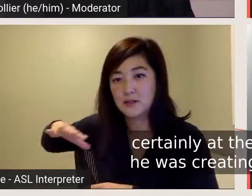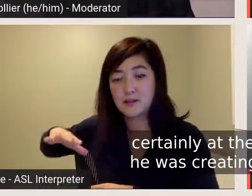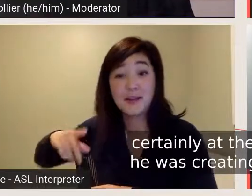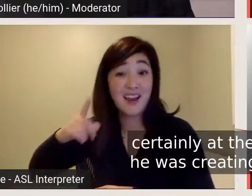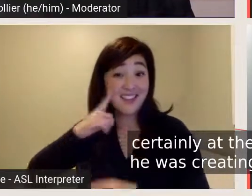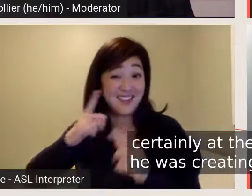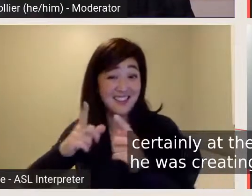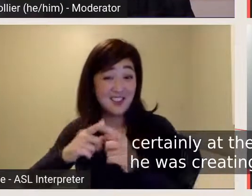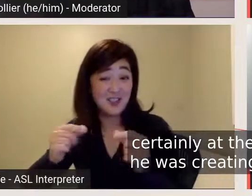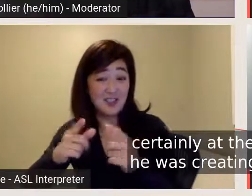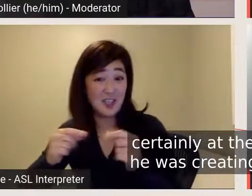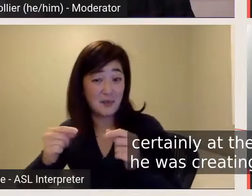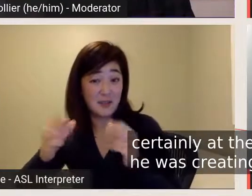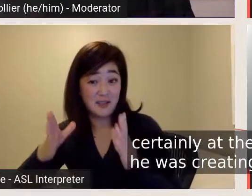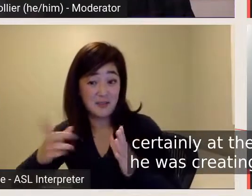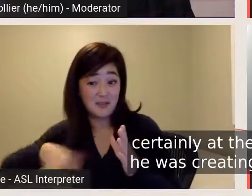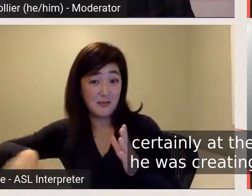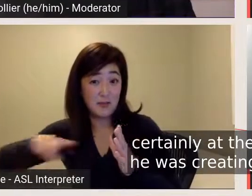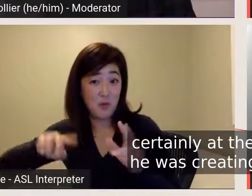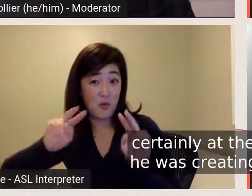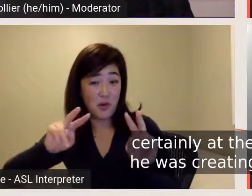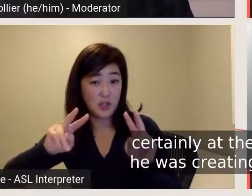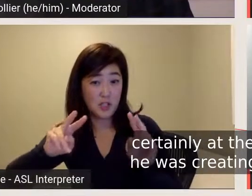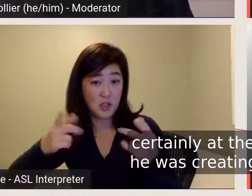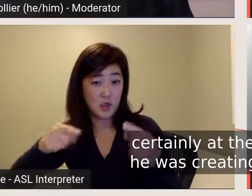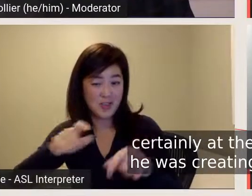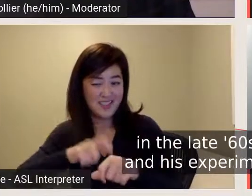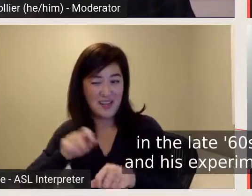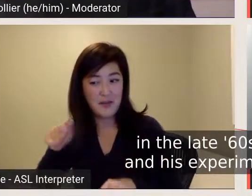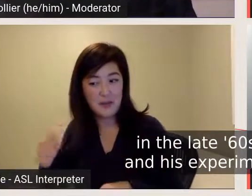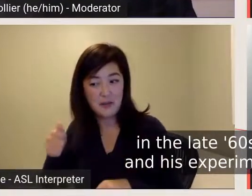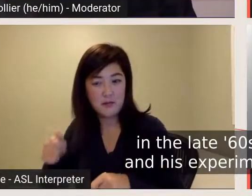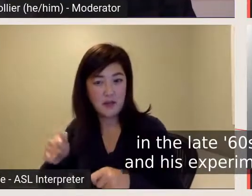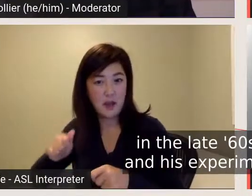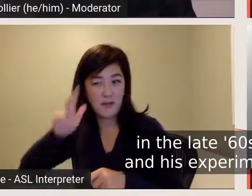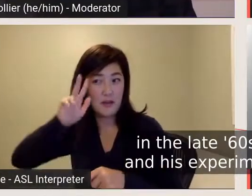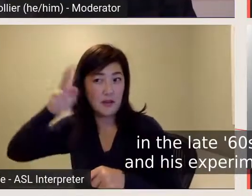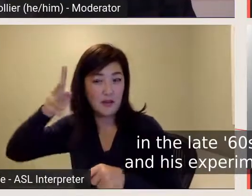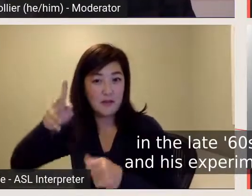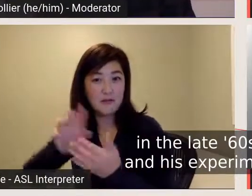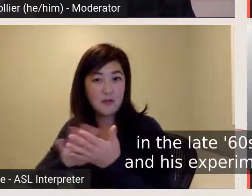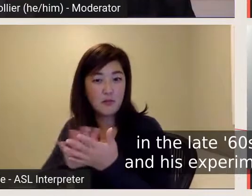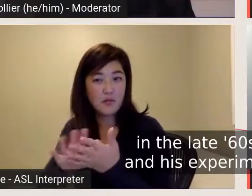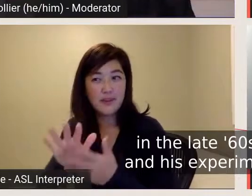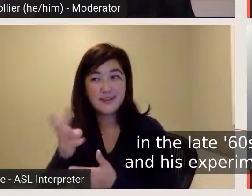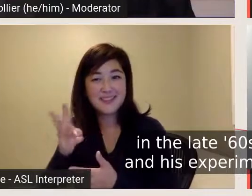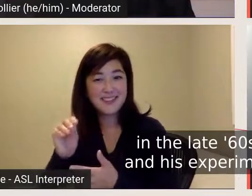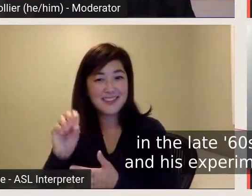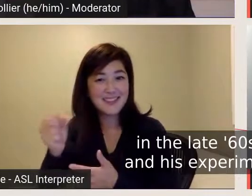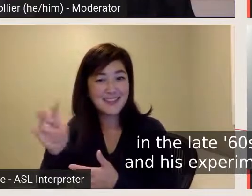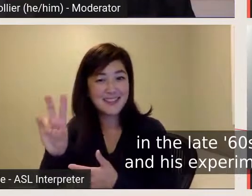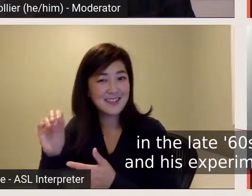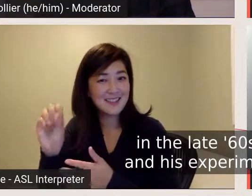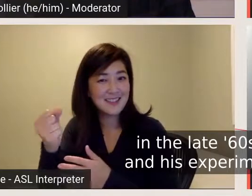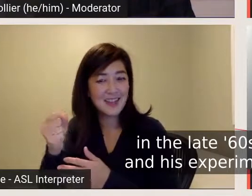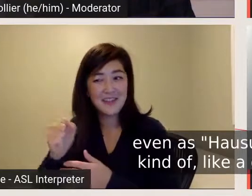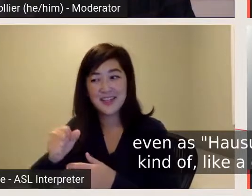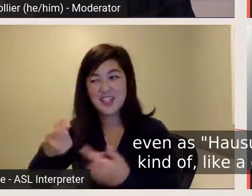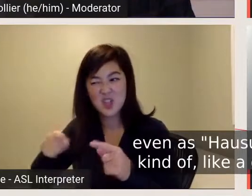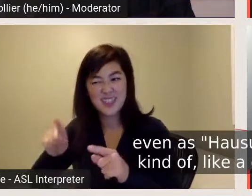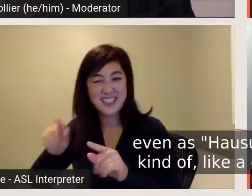at the time when he was creating these films in the late 60s, early 70s in his experimental